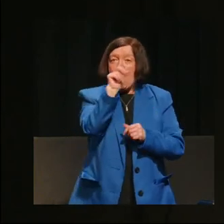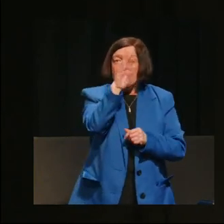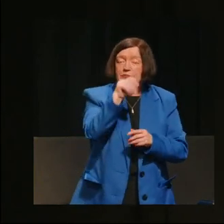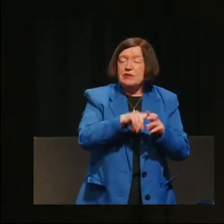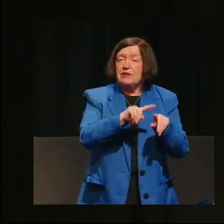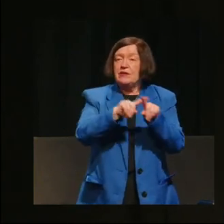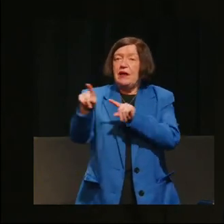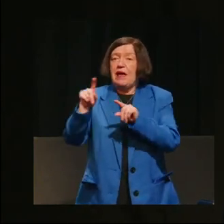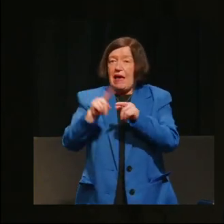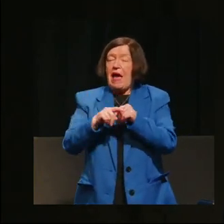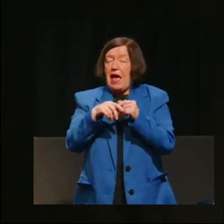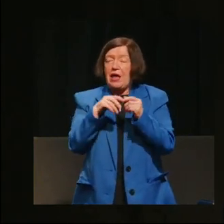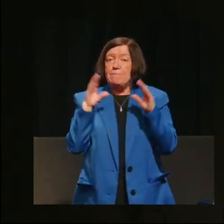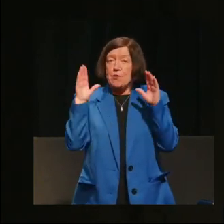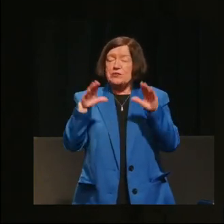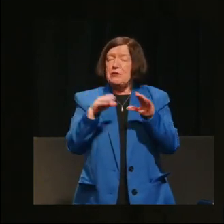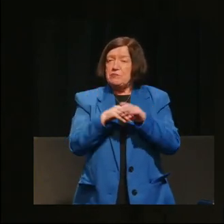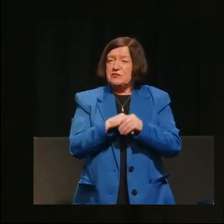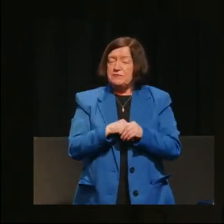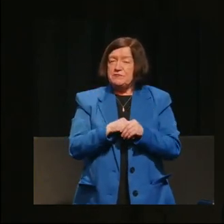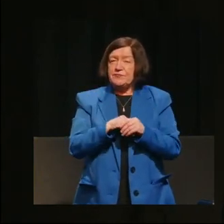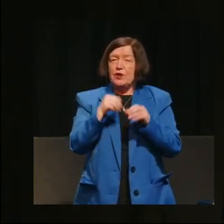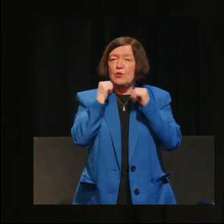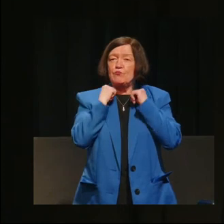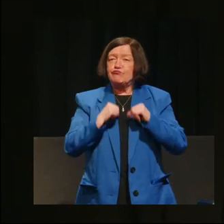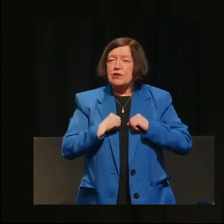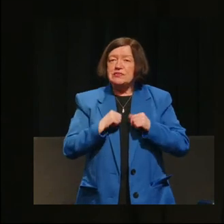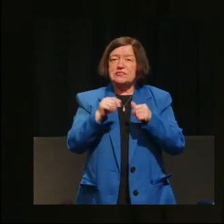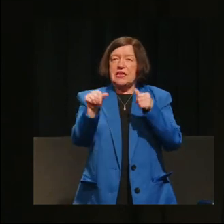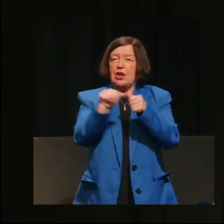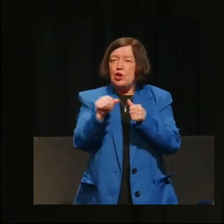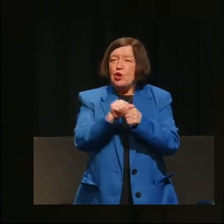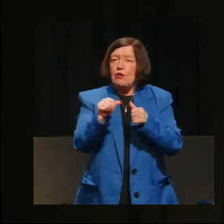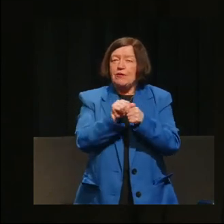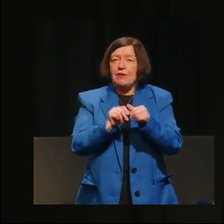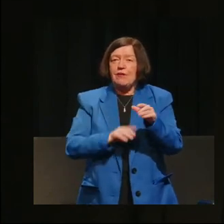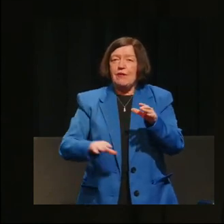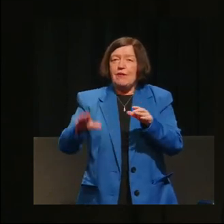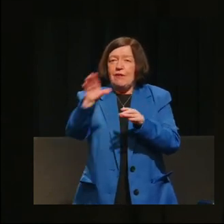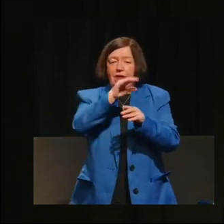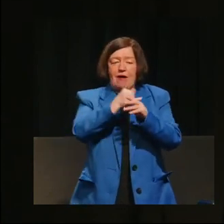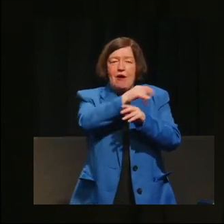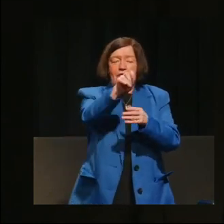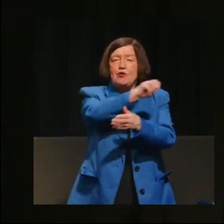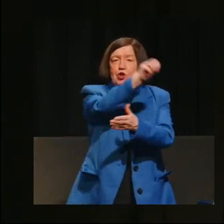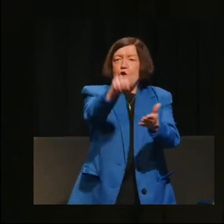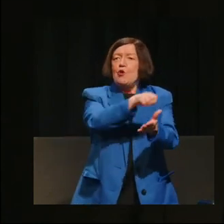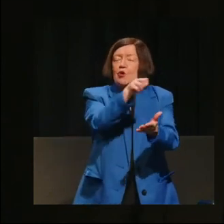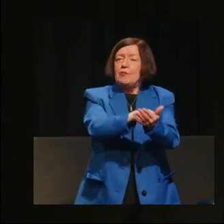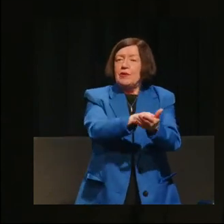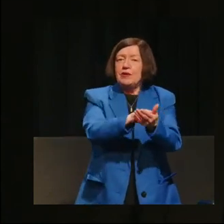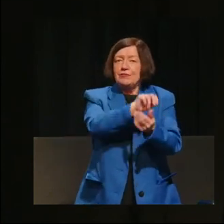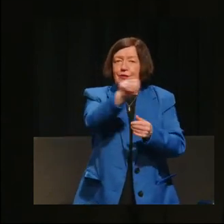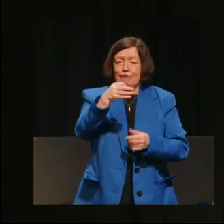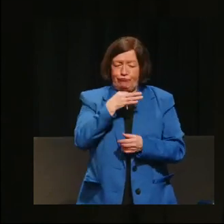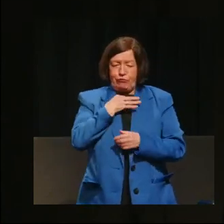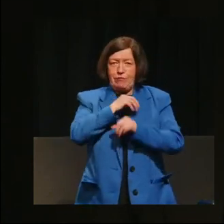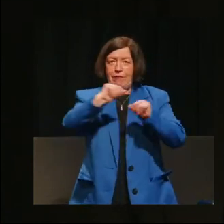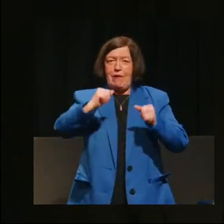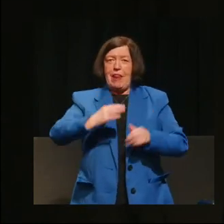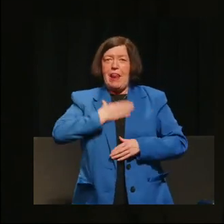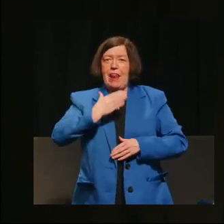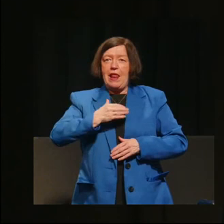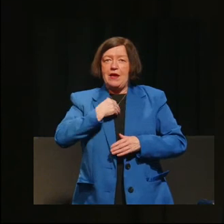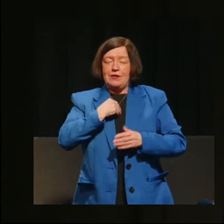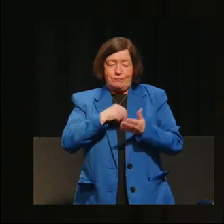and righteous Muslims. Priests and nuns throughout occupied Europe risked their lives to